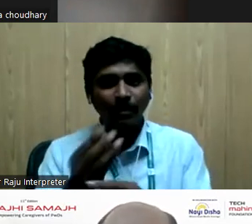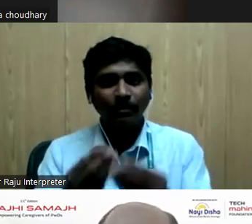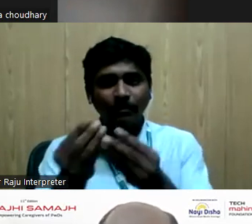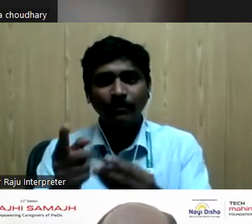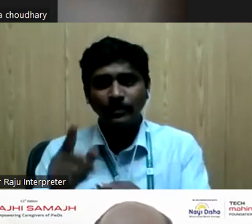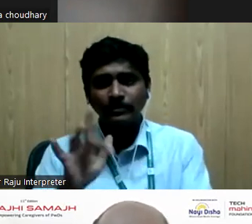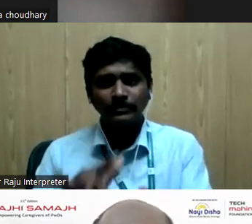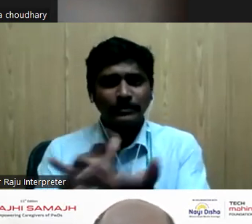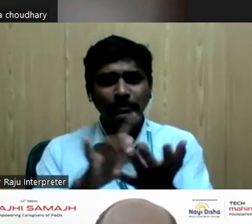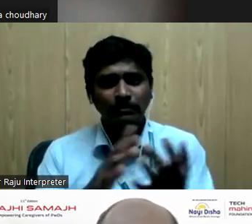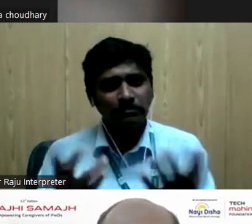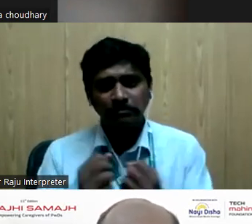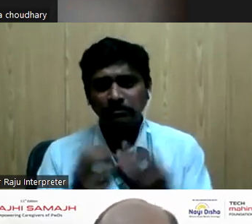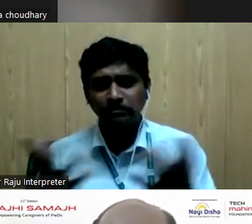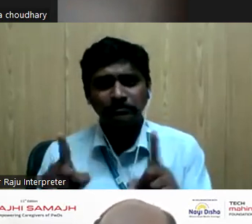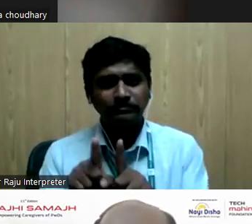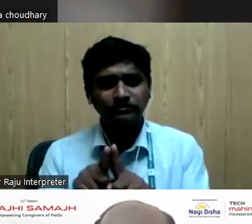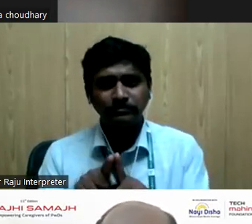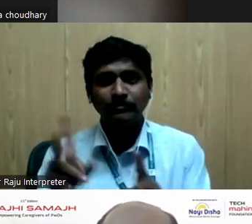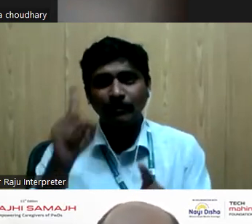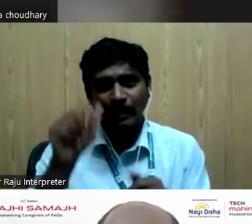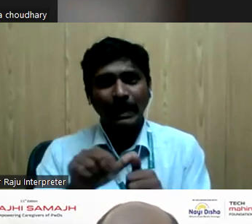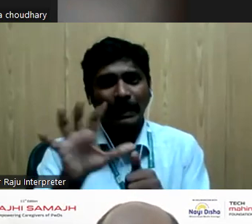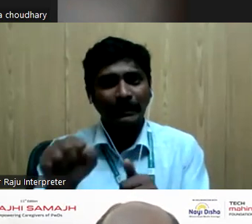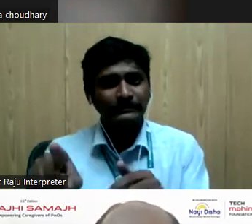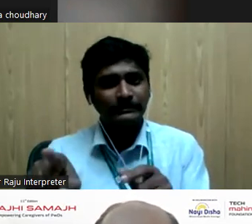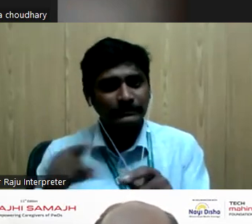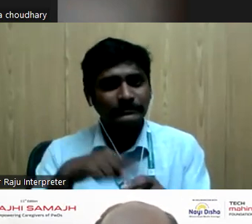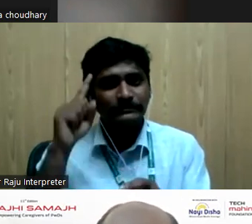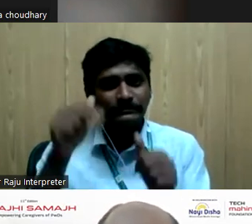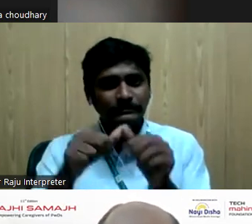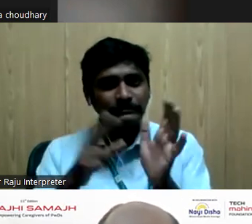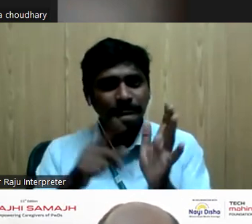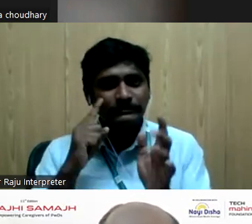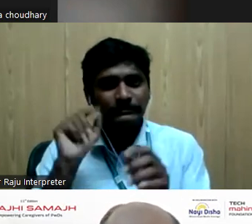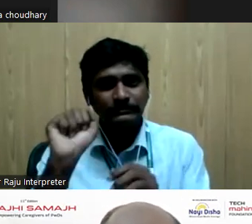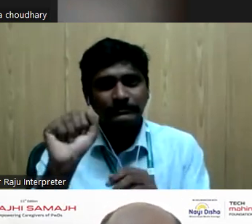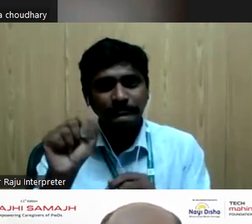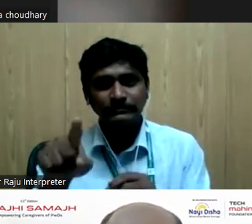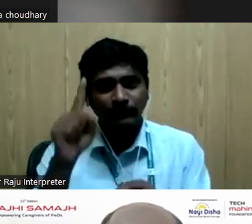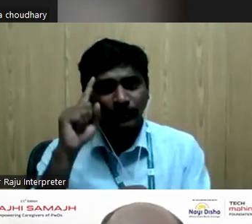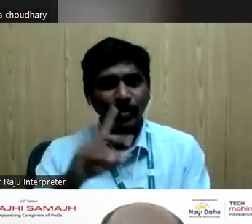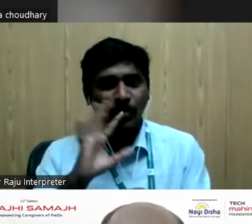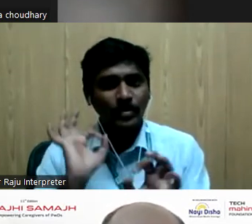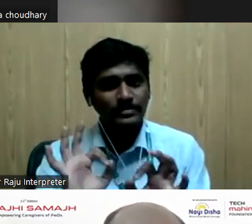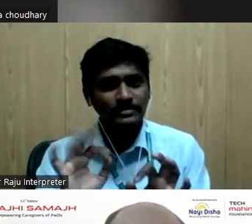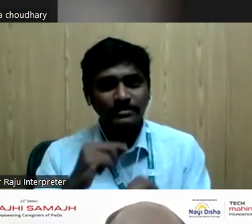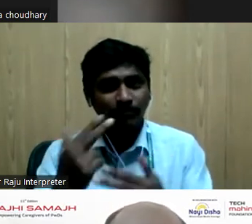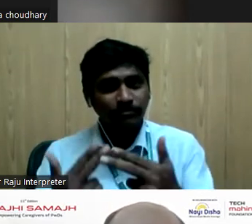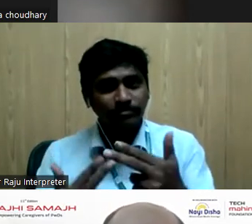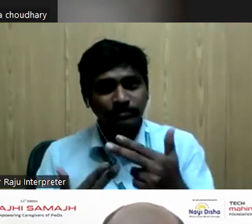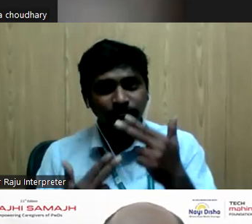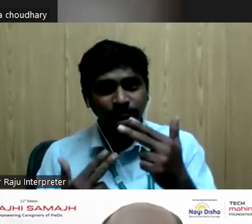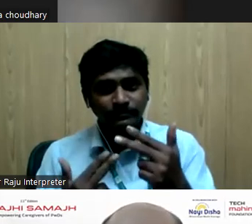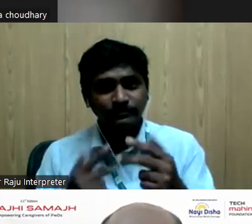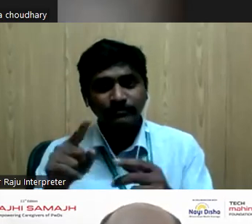areas, and would love to engage. And Anilji, I was not aware about this organization, honestly, but, you know, while you were talking, I looked